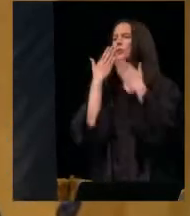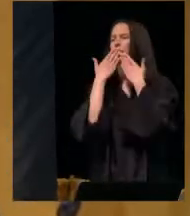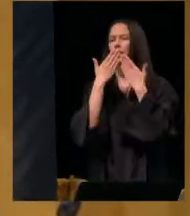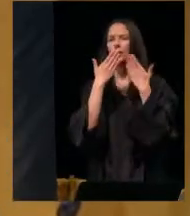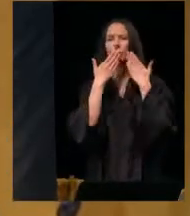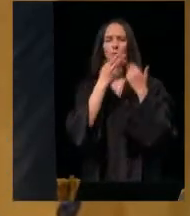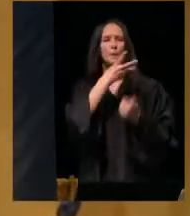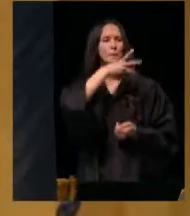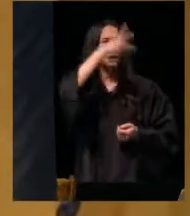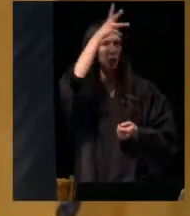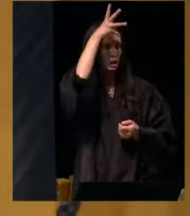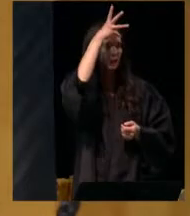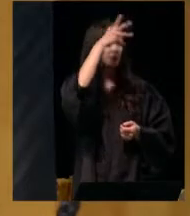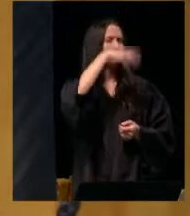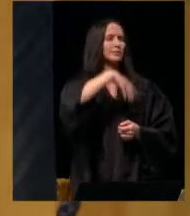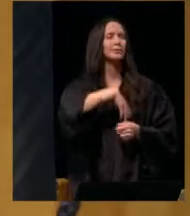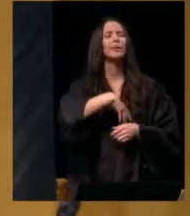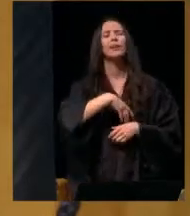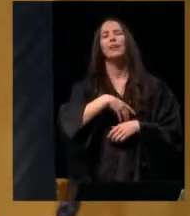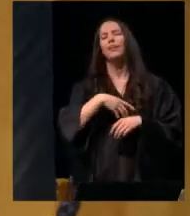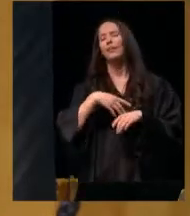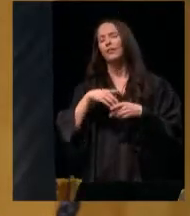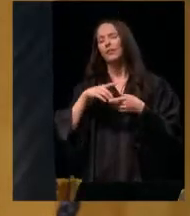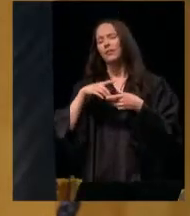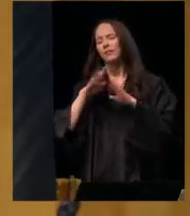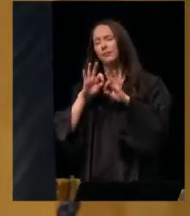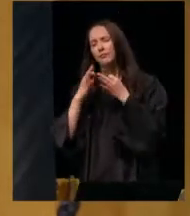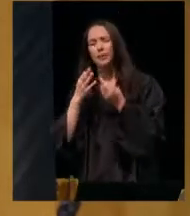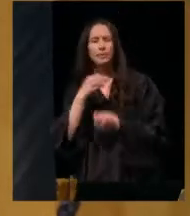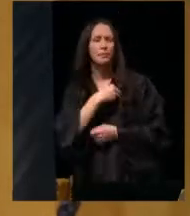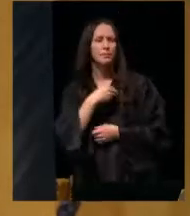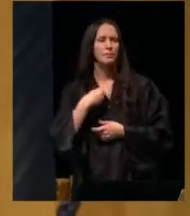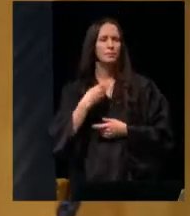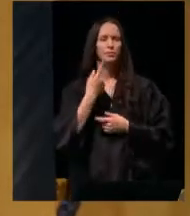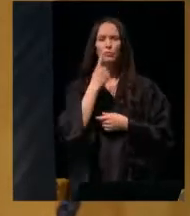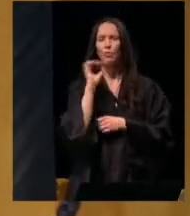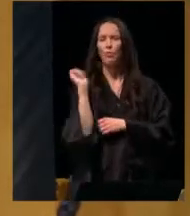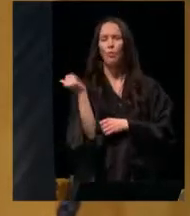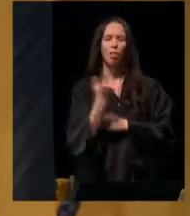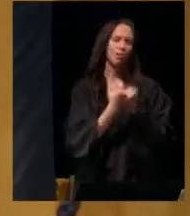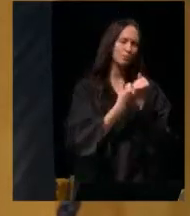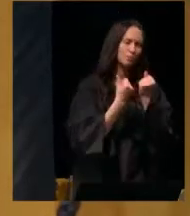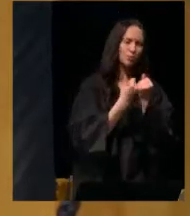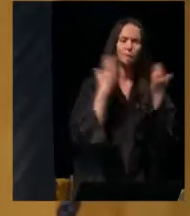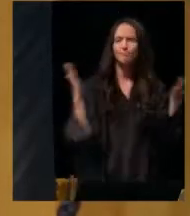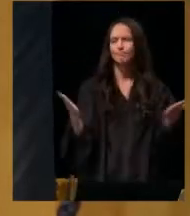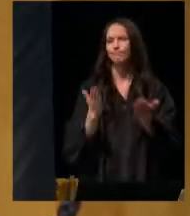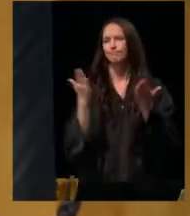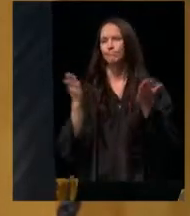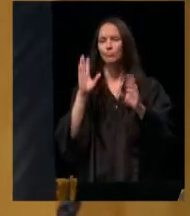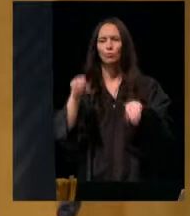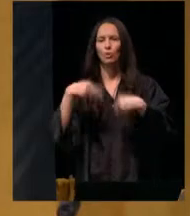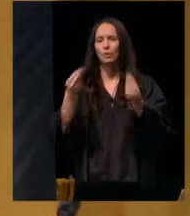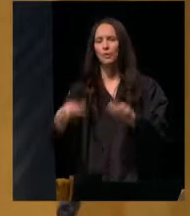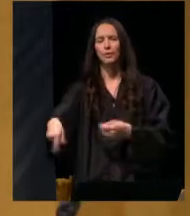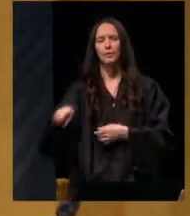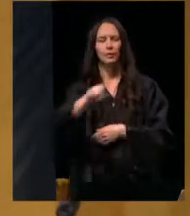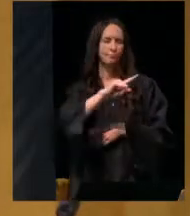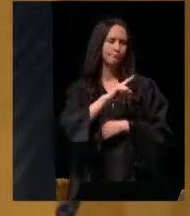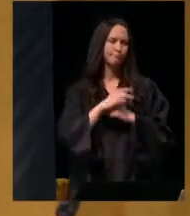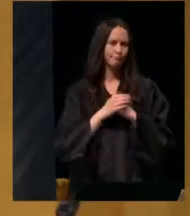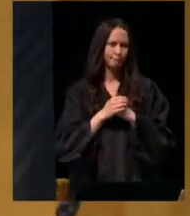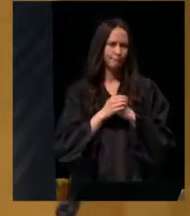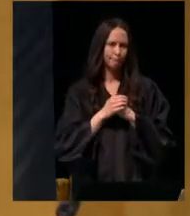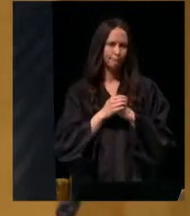the parents, guardians, and family members for the encouragement and support provided to the graduates throughout the years